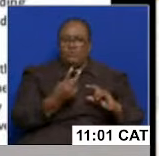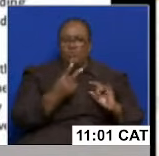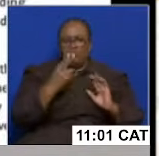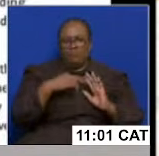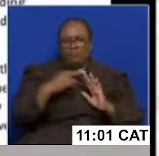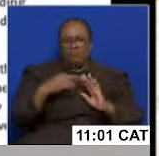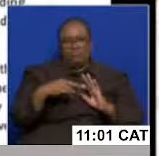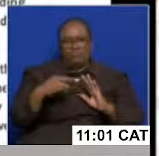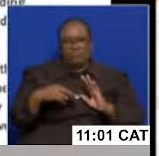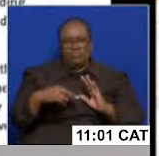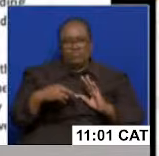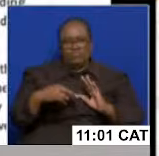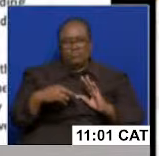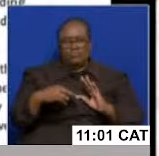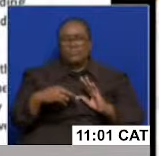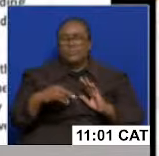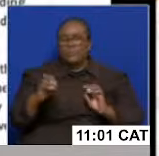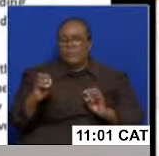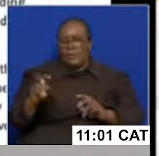Okay. Thank you.